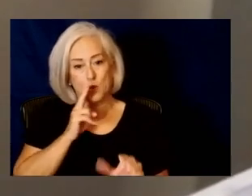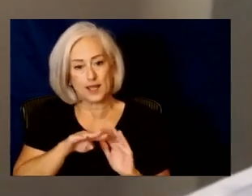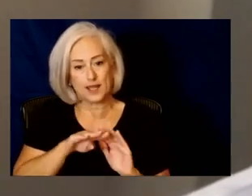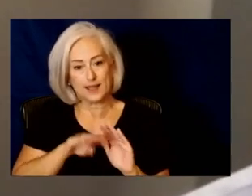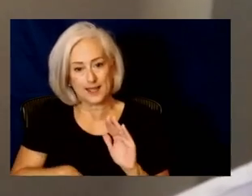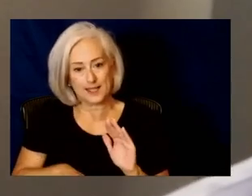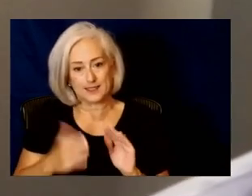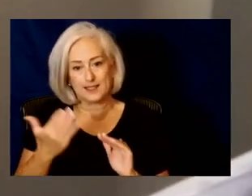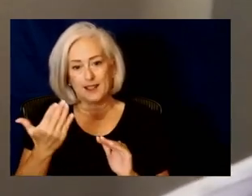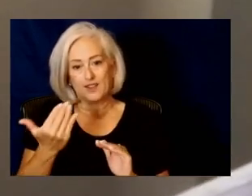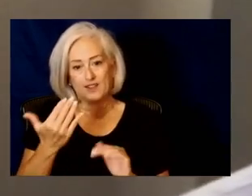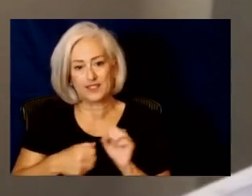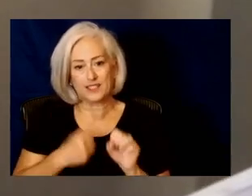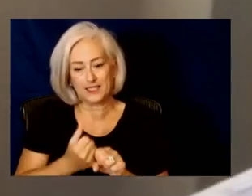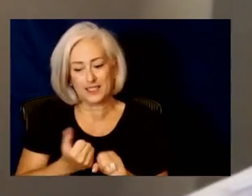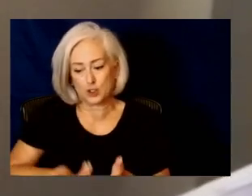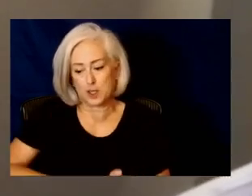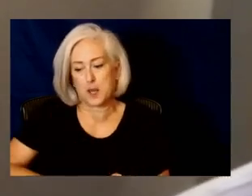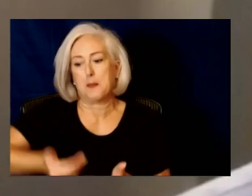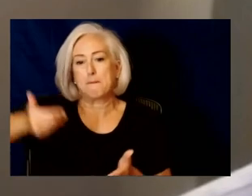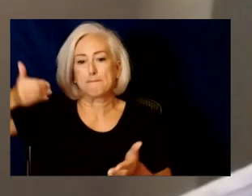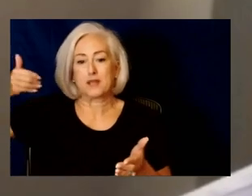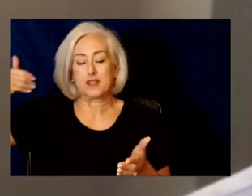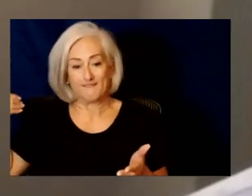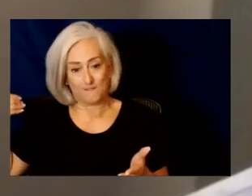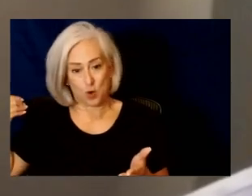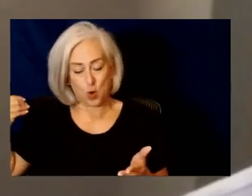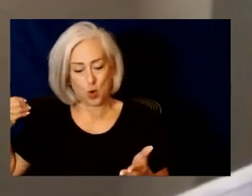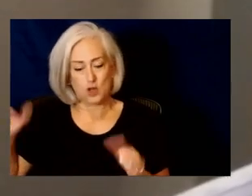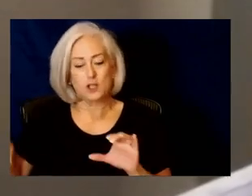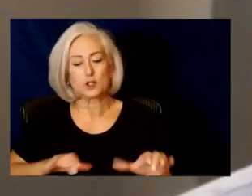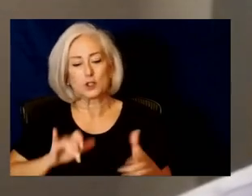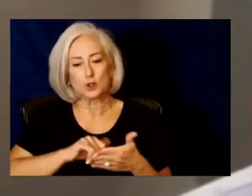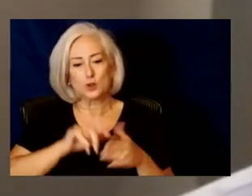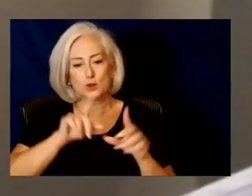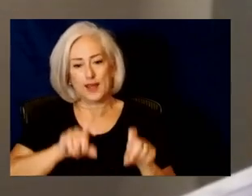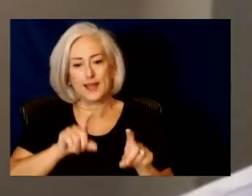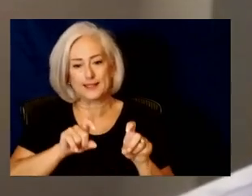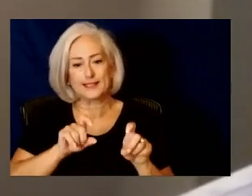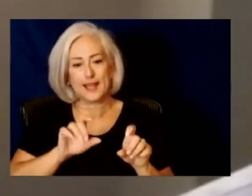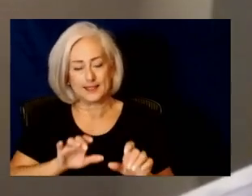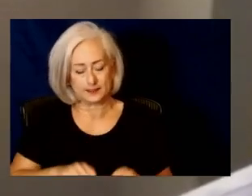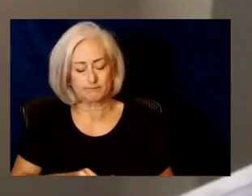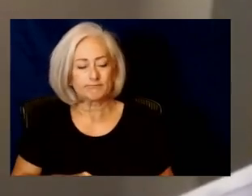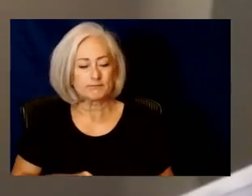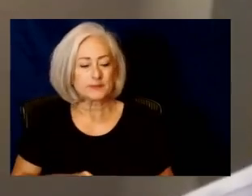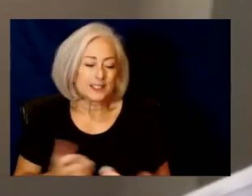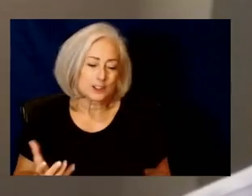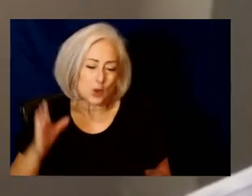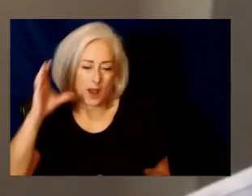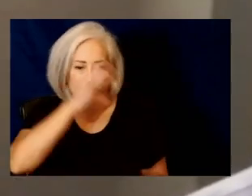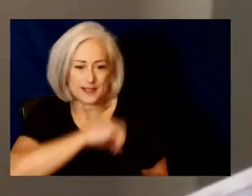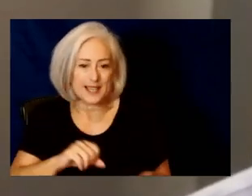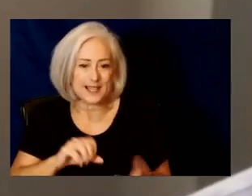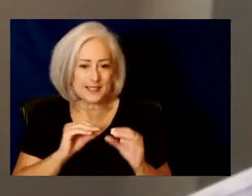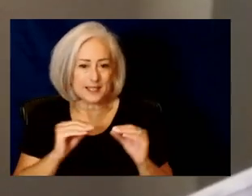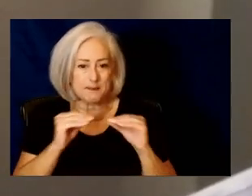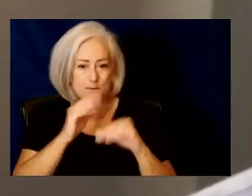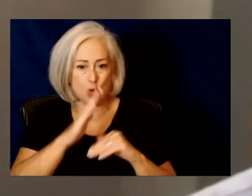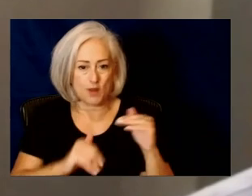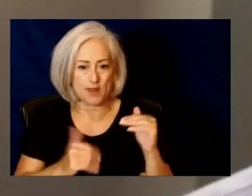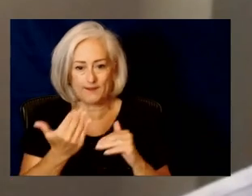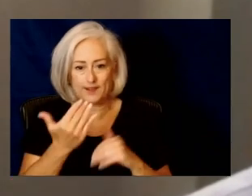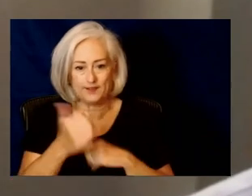prior to initiating the screening. So in your case, I would presume it's been more than 15 years. So at this